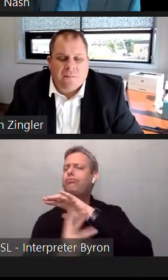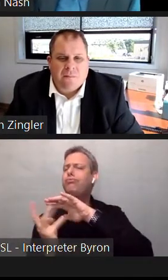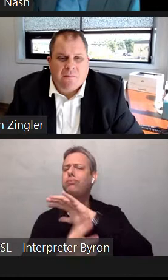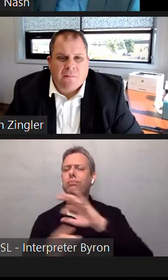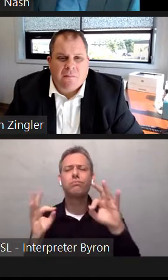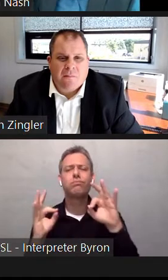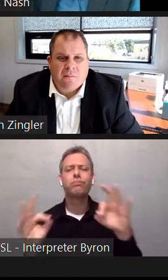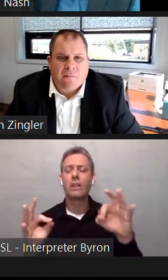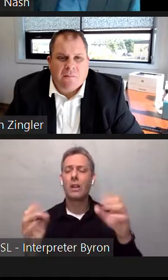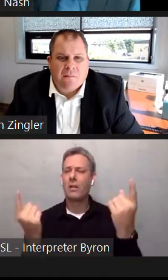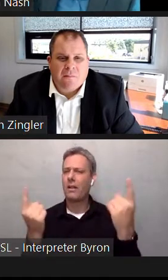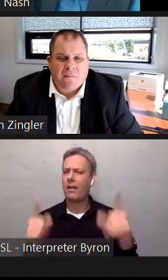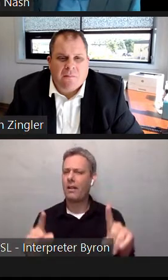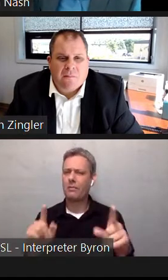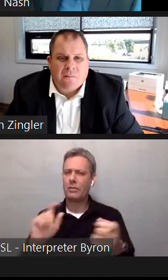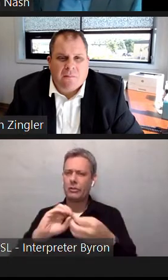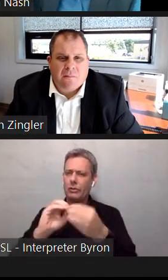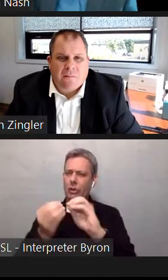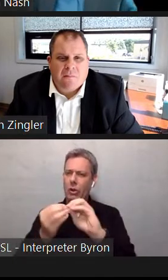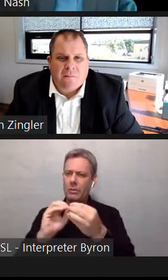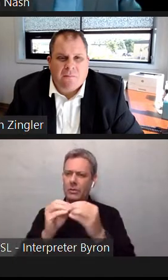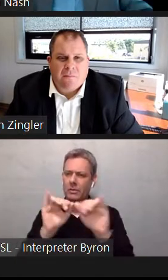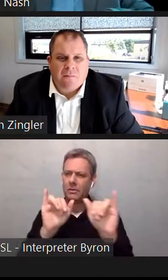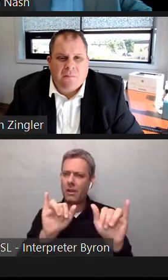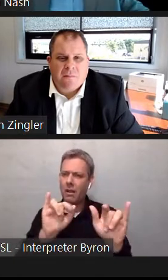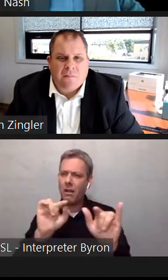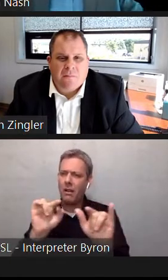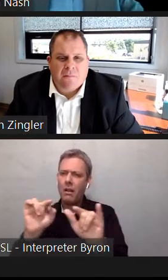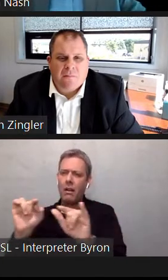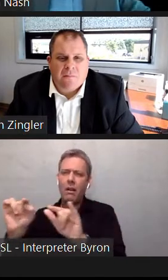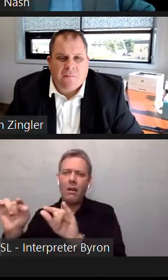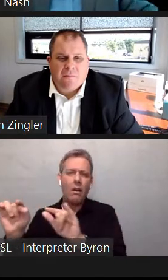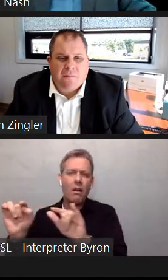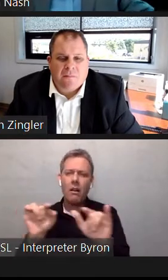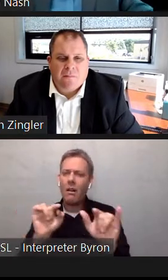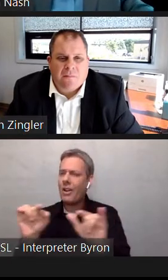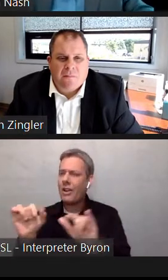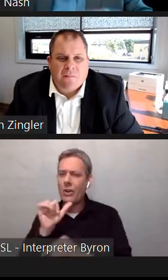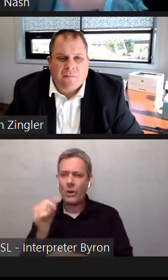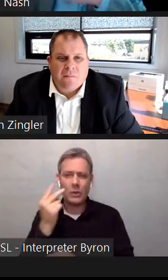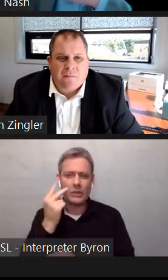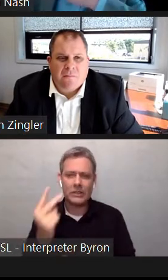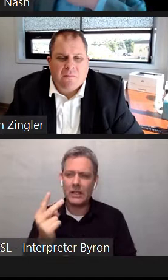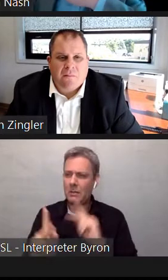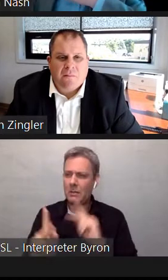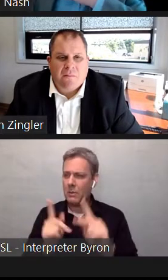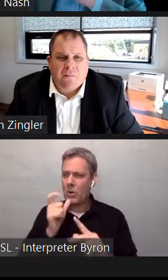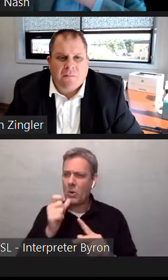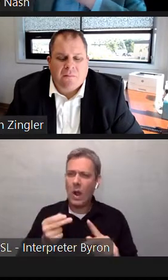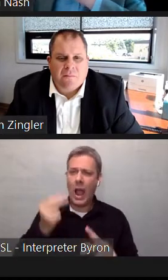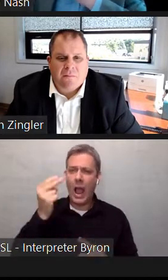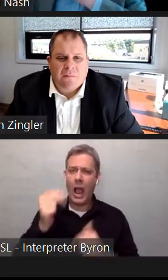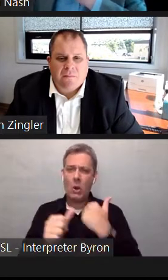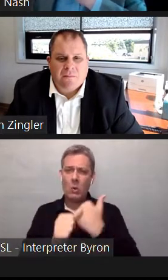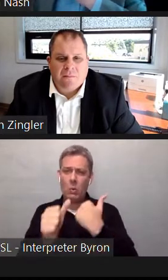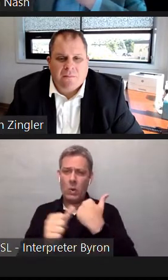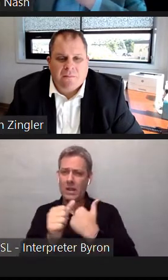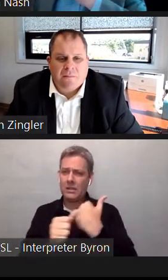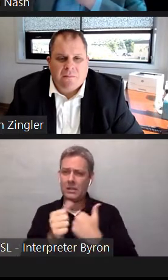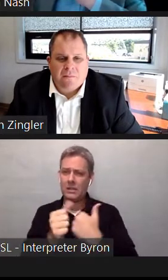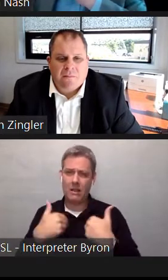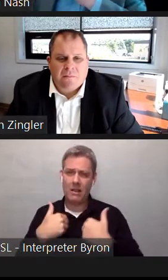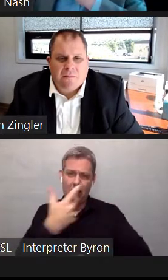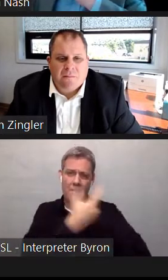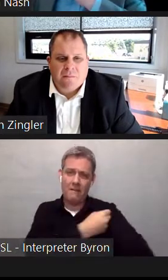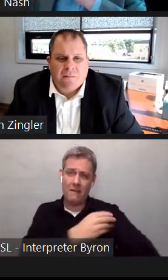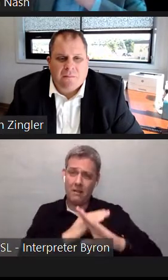came out in the wash. Yeah. Where you don't see that people that are at higher risk are more vaccinated, at least with the population that we